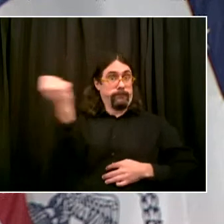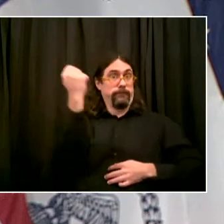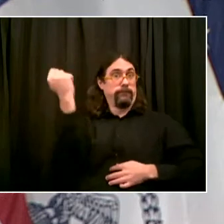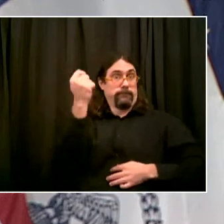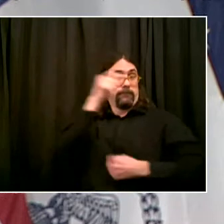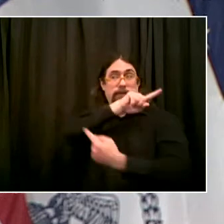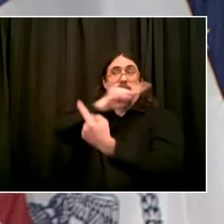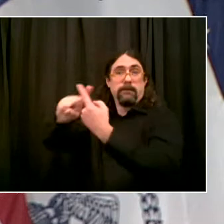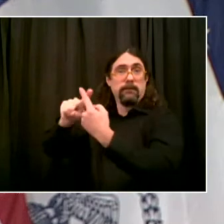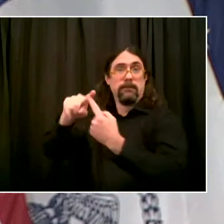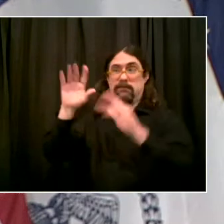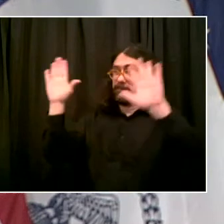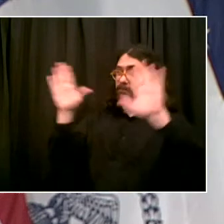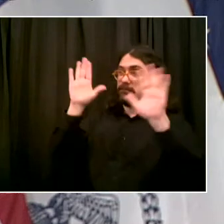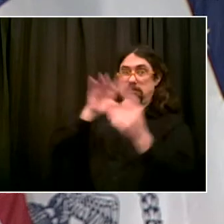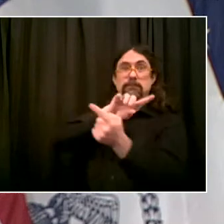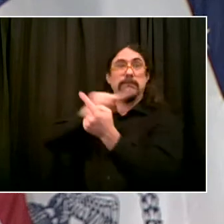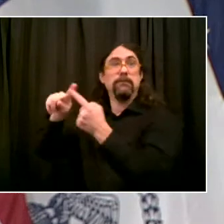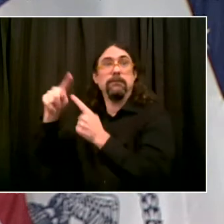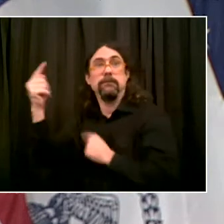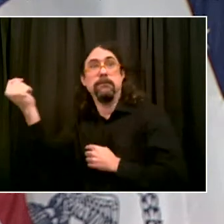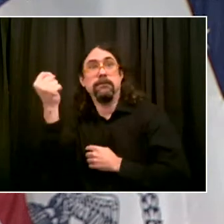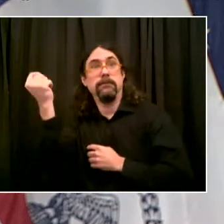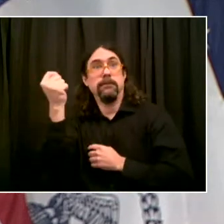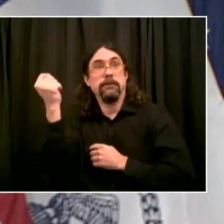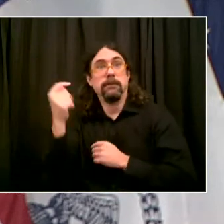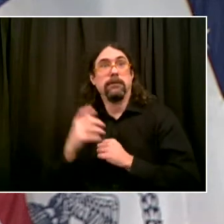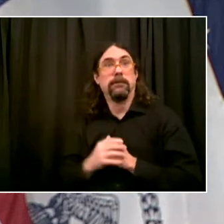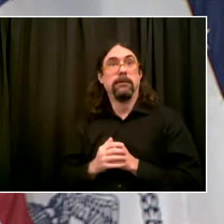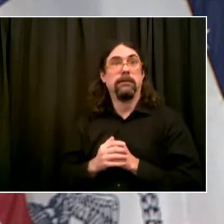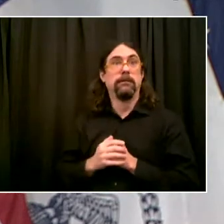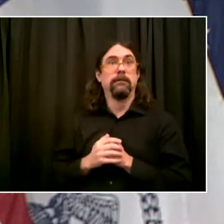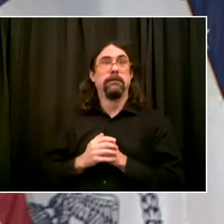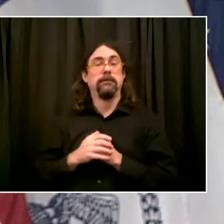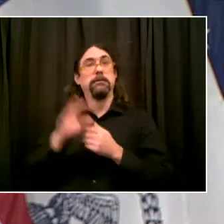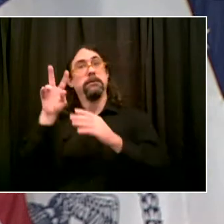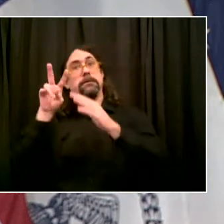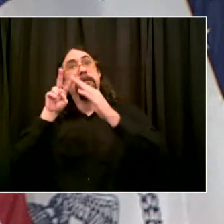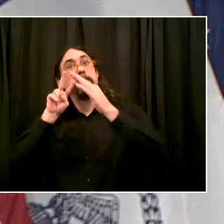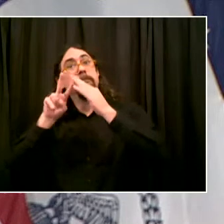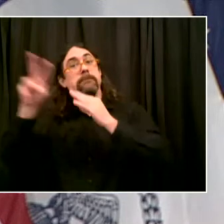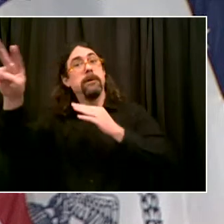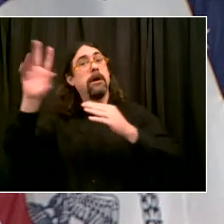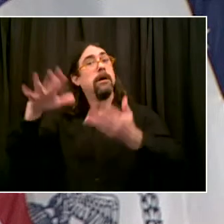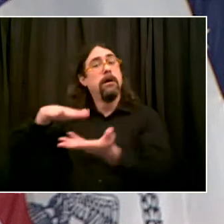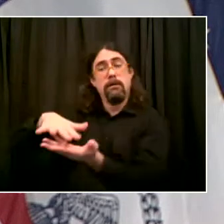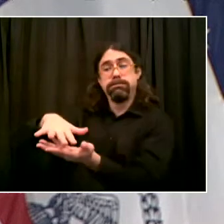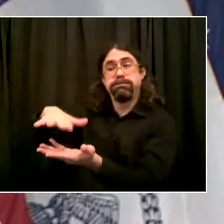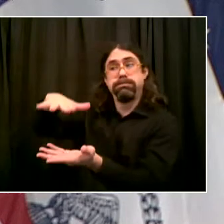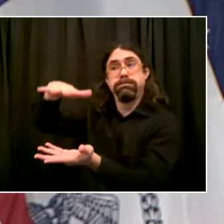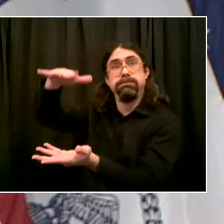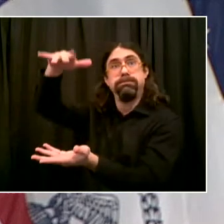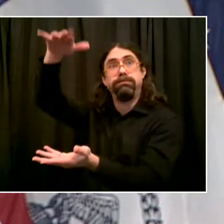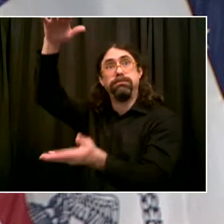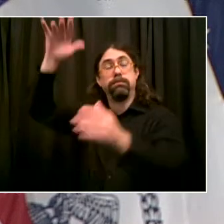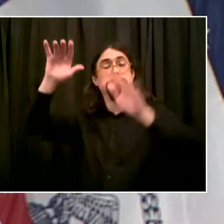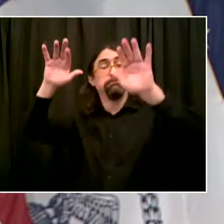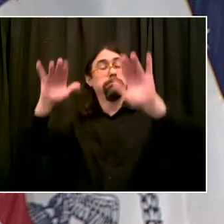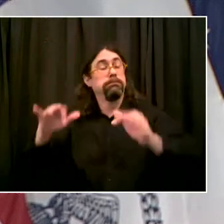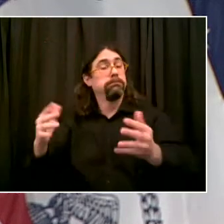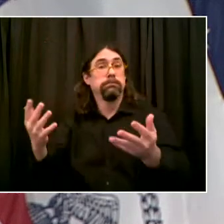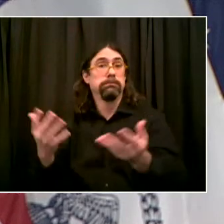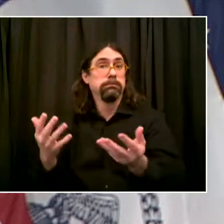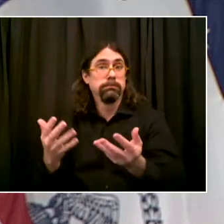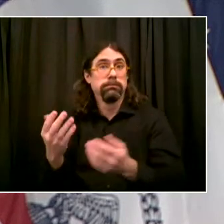And we remember a few years ago, it did in the biggest snowstorm we ever had. The numbers just kept growing and growing. So 14 to 16 inches